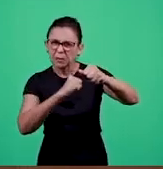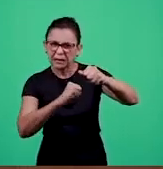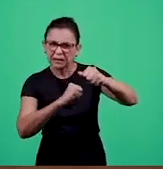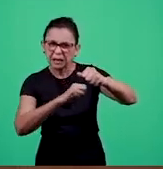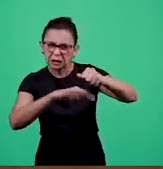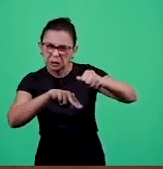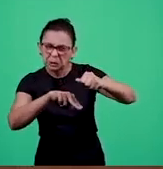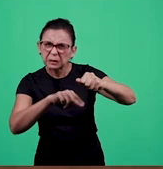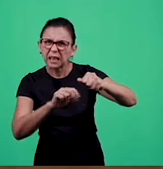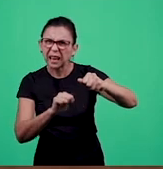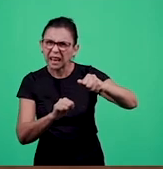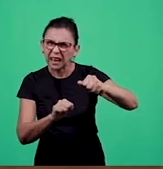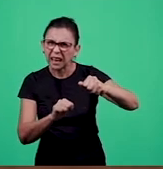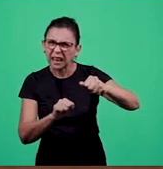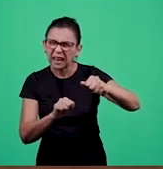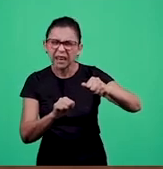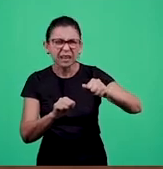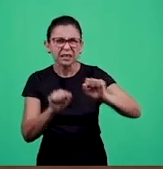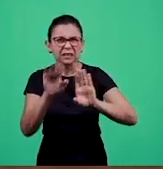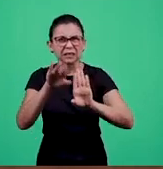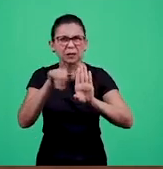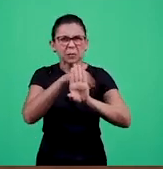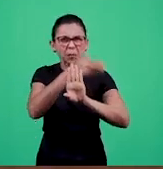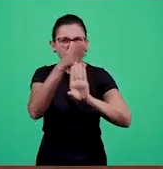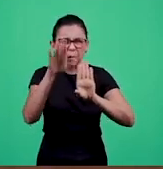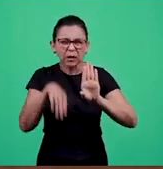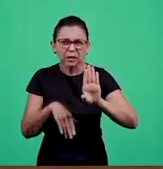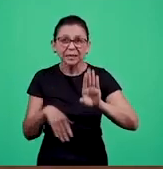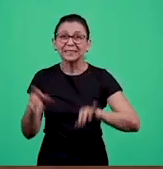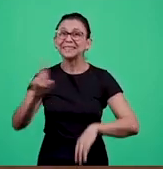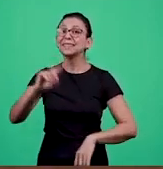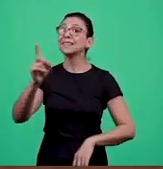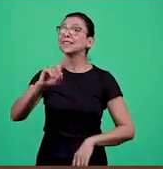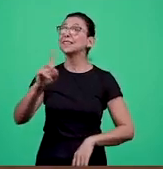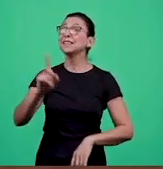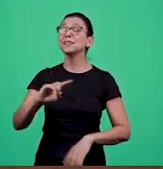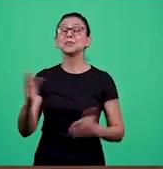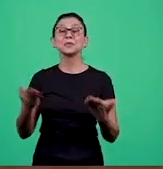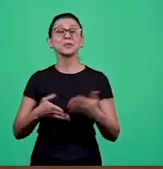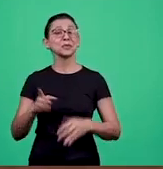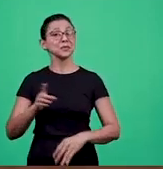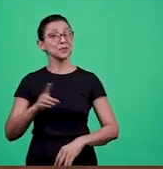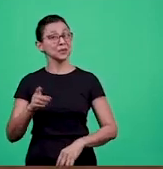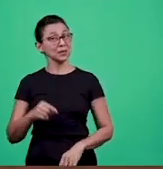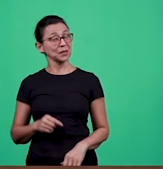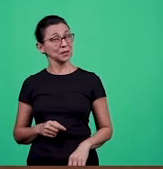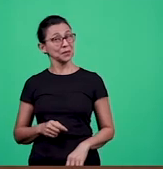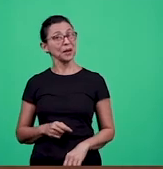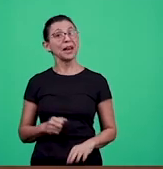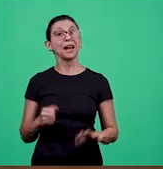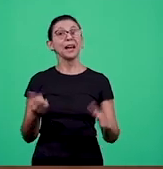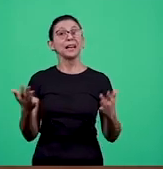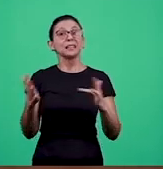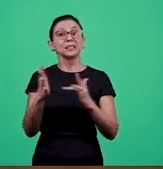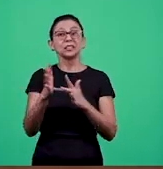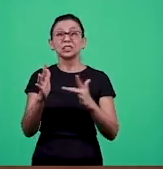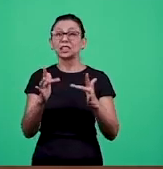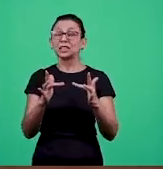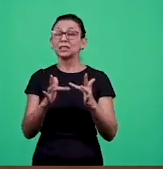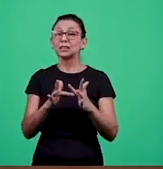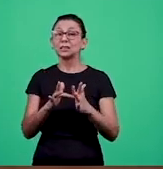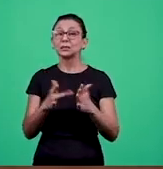lamb to pass on our doors? What do you think? No, today we don't need this. Today we have